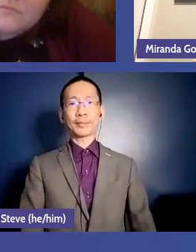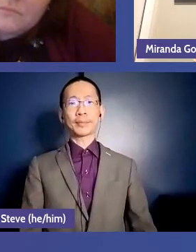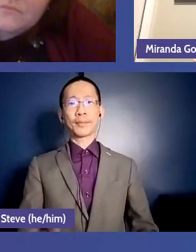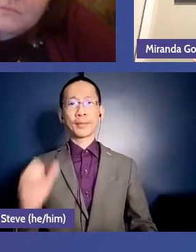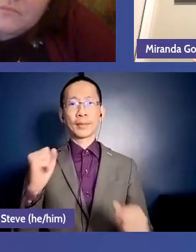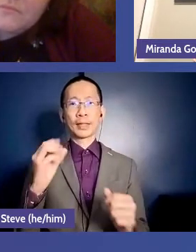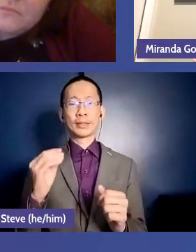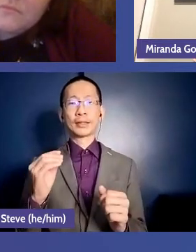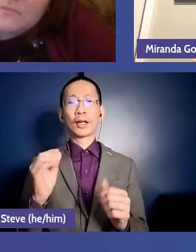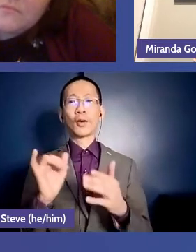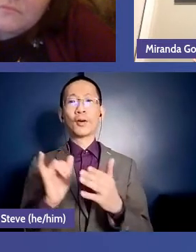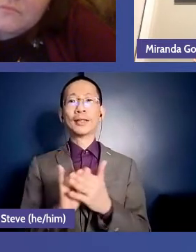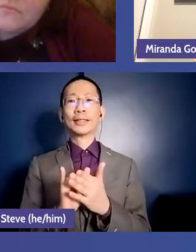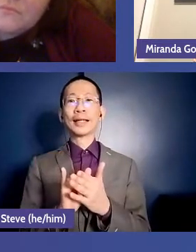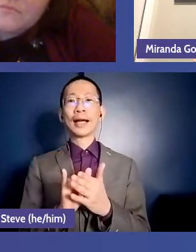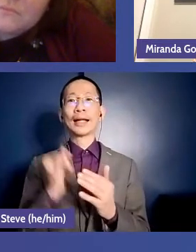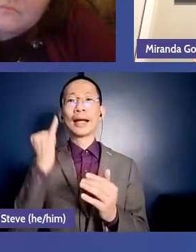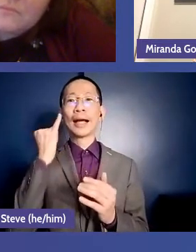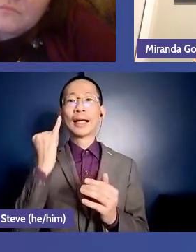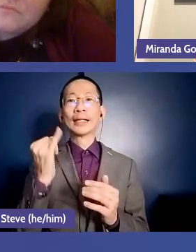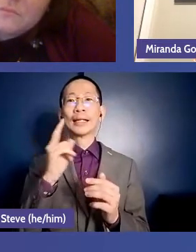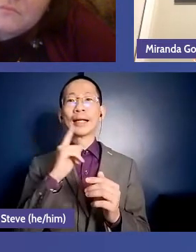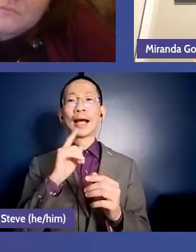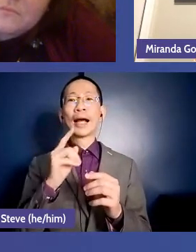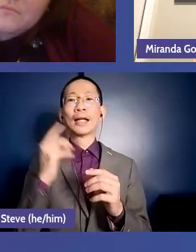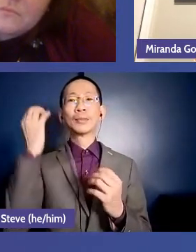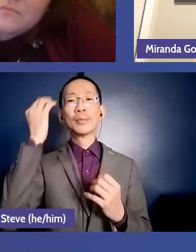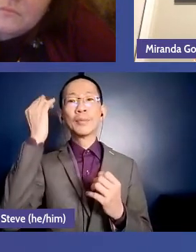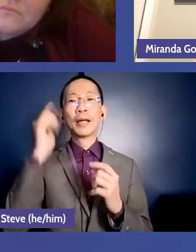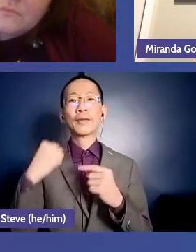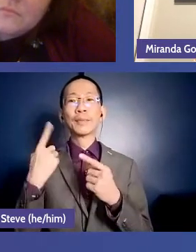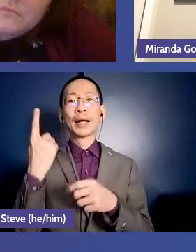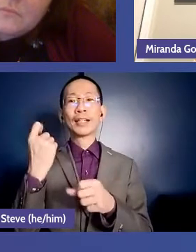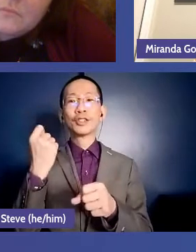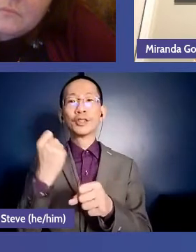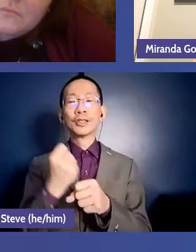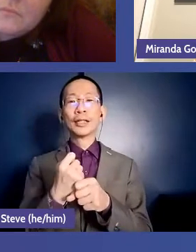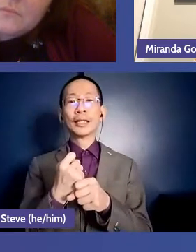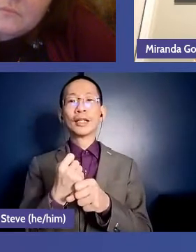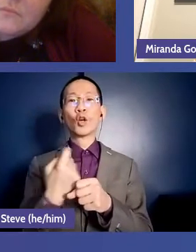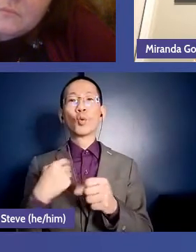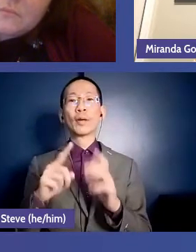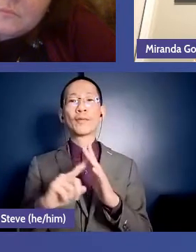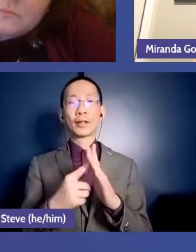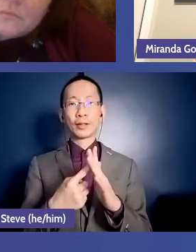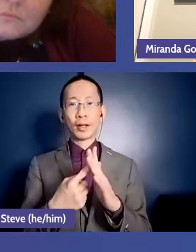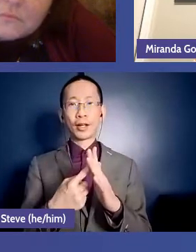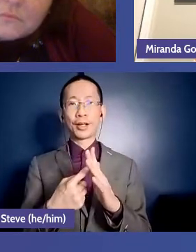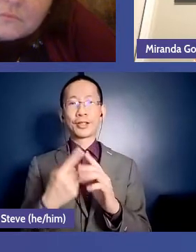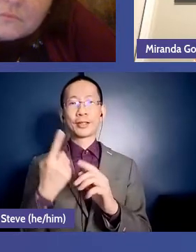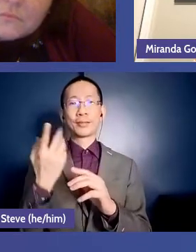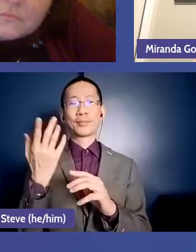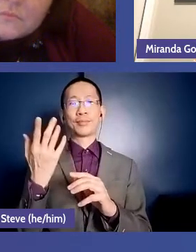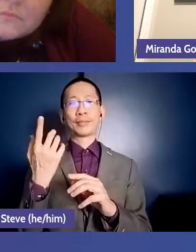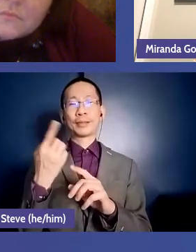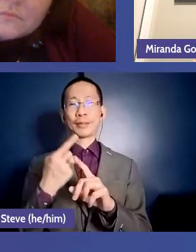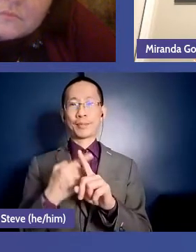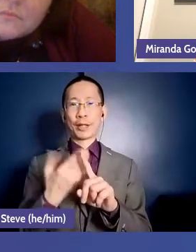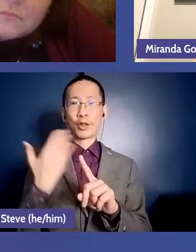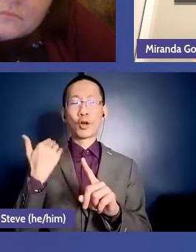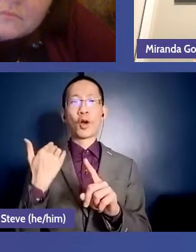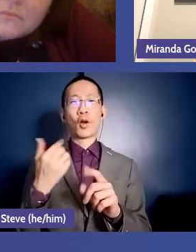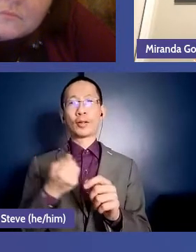And so that idea has been baking over the past year, and we officially launched about a month ago, a couple weeks ago actually,